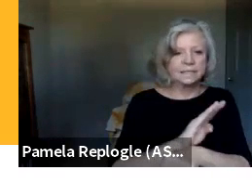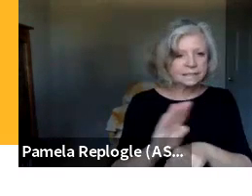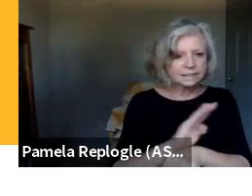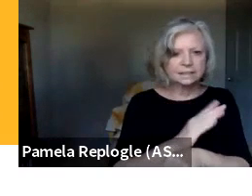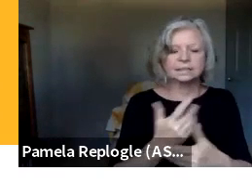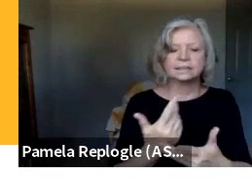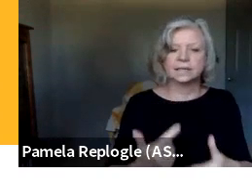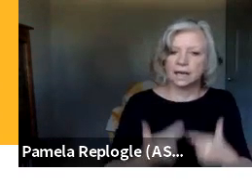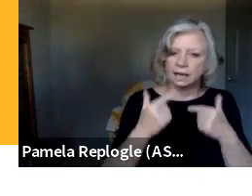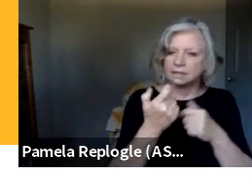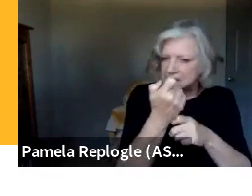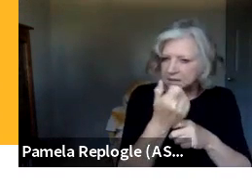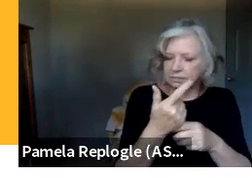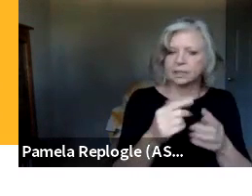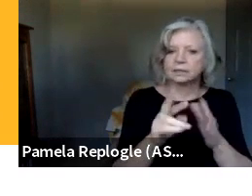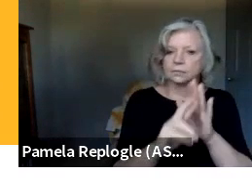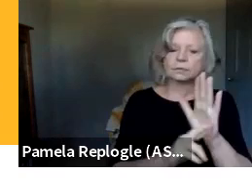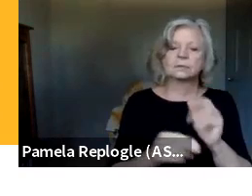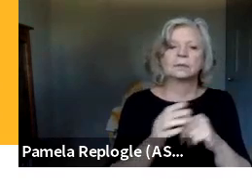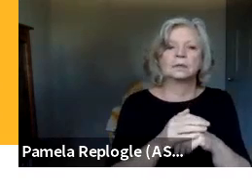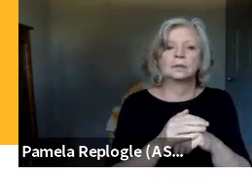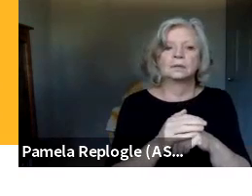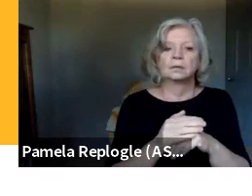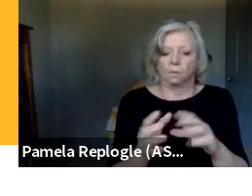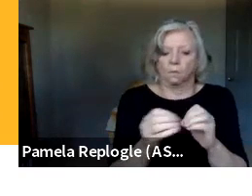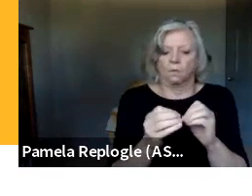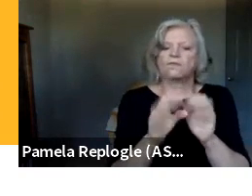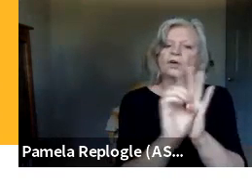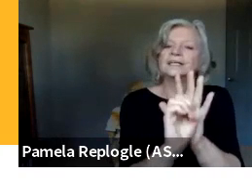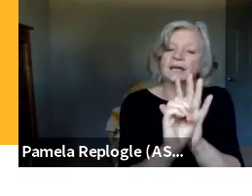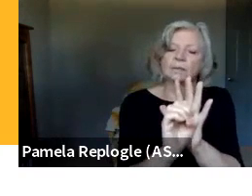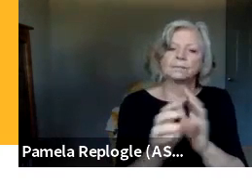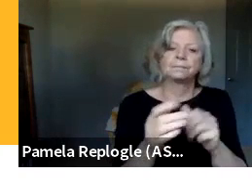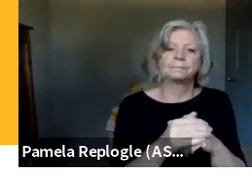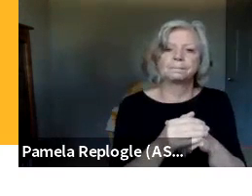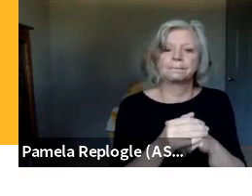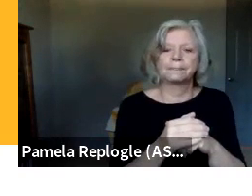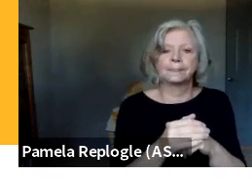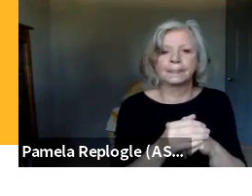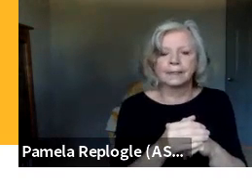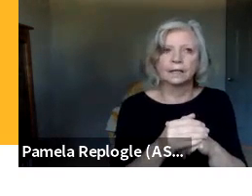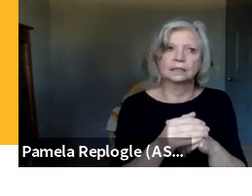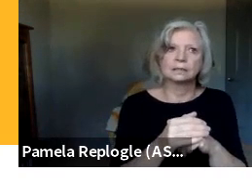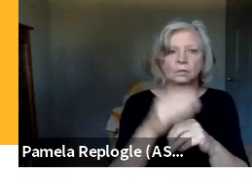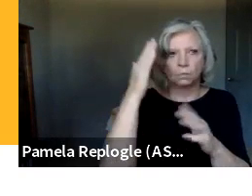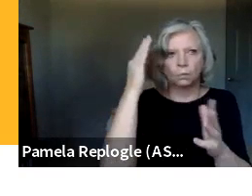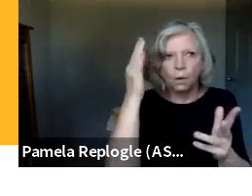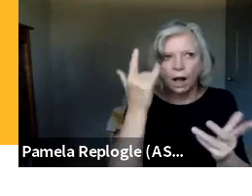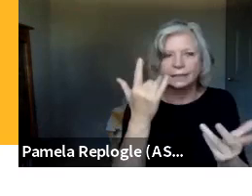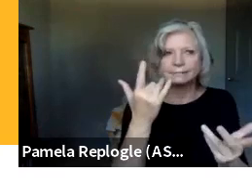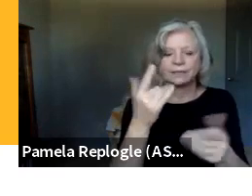life. Workplaces and industries might have specific restrictions, either due to the